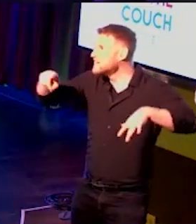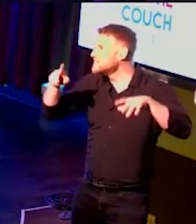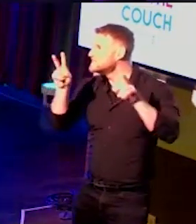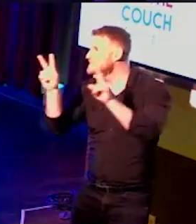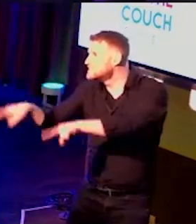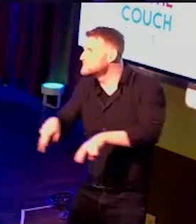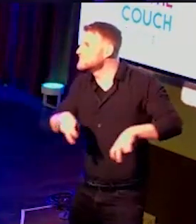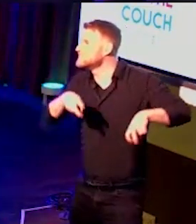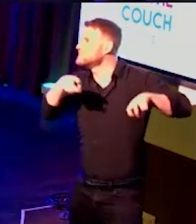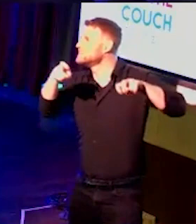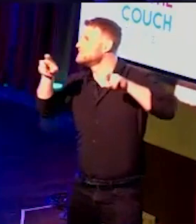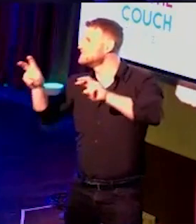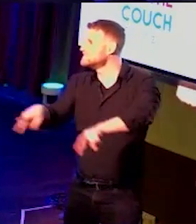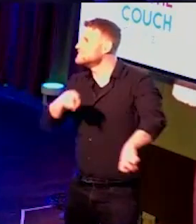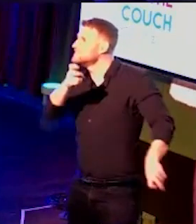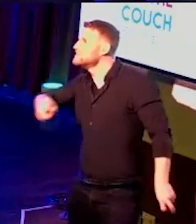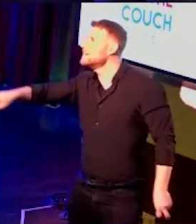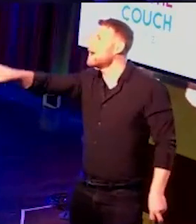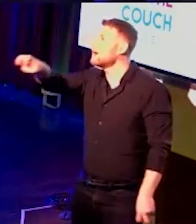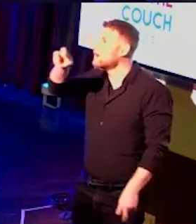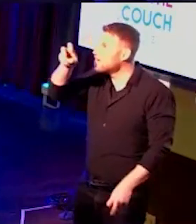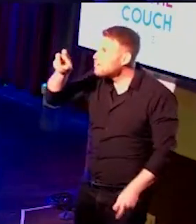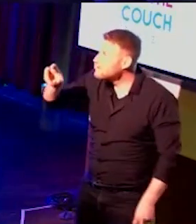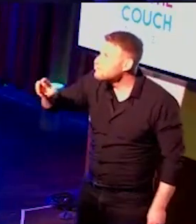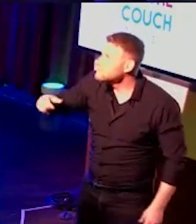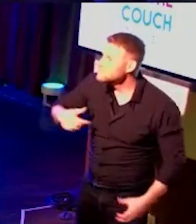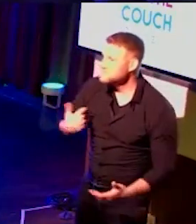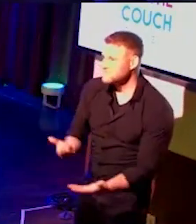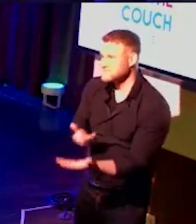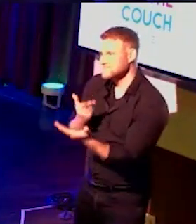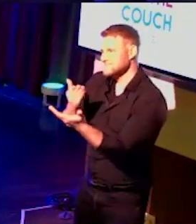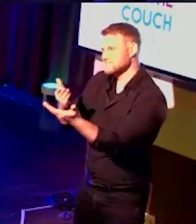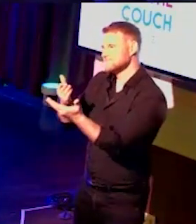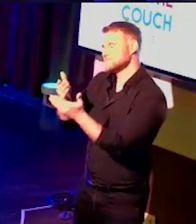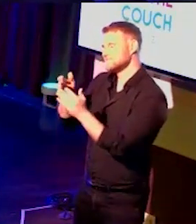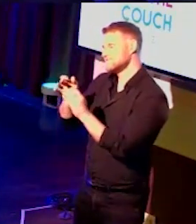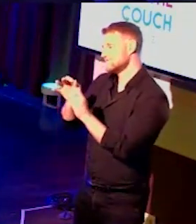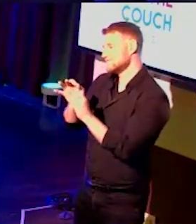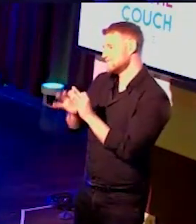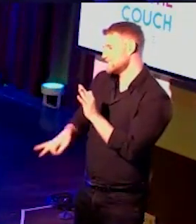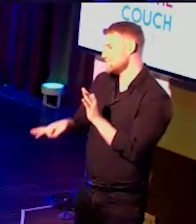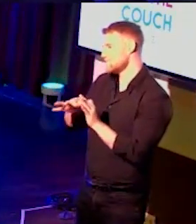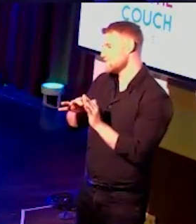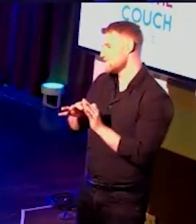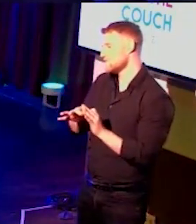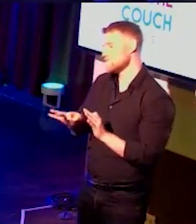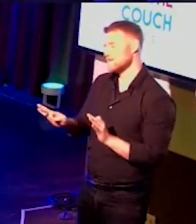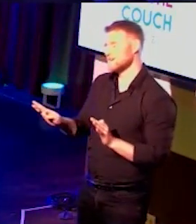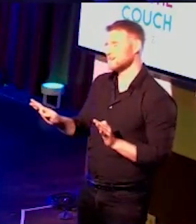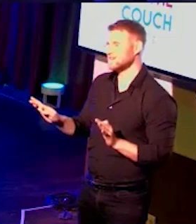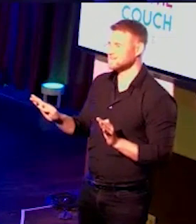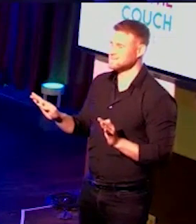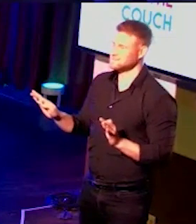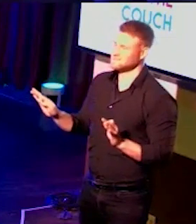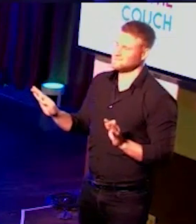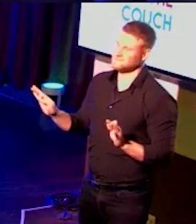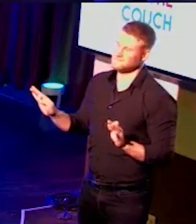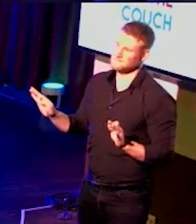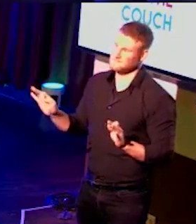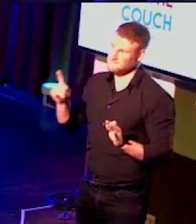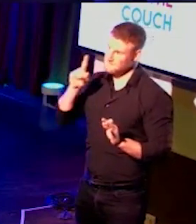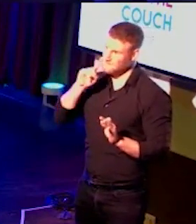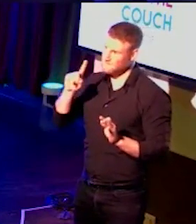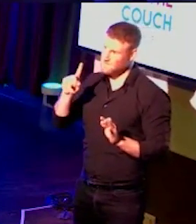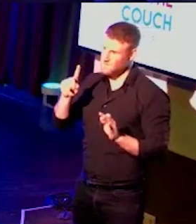fly. And so I'm offering this simple phrase